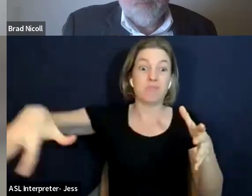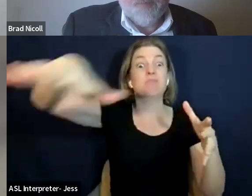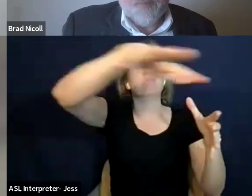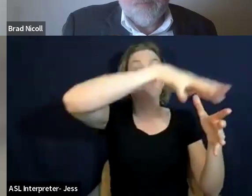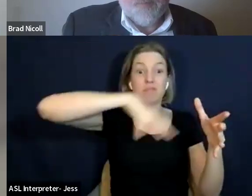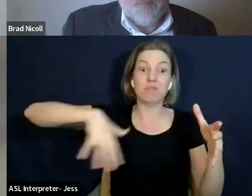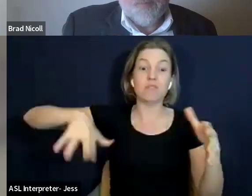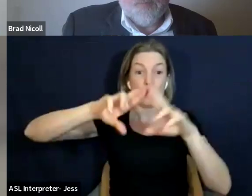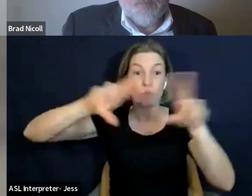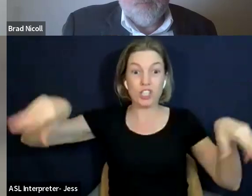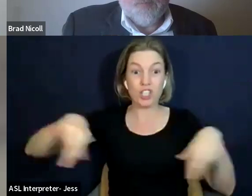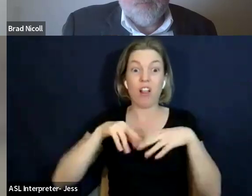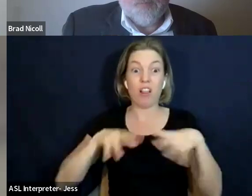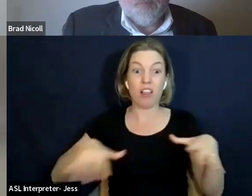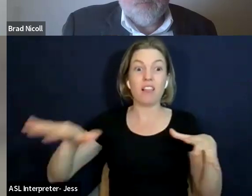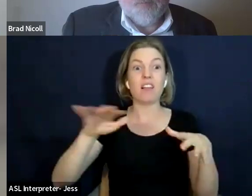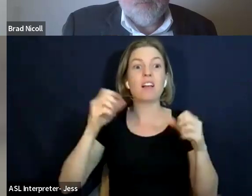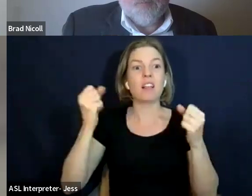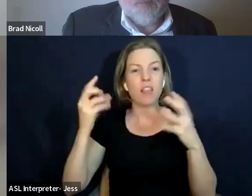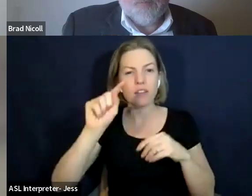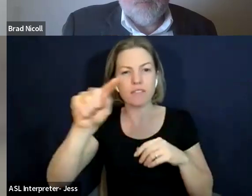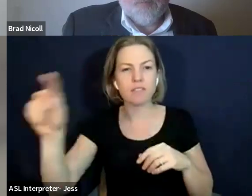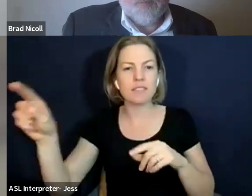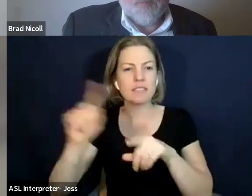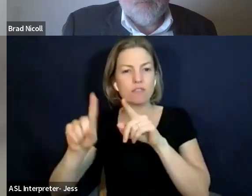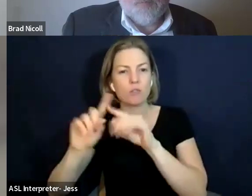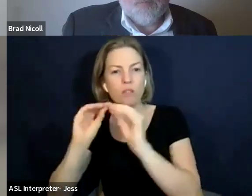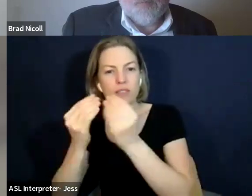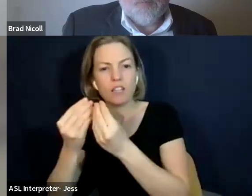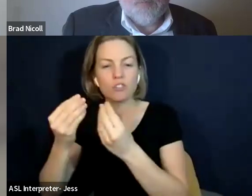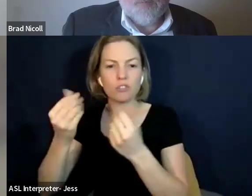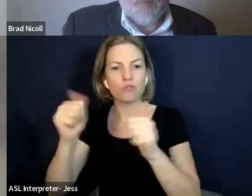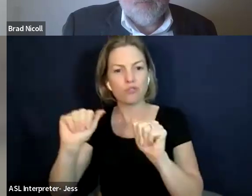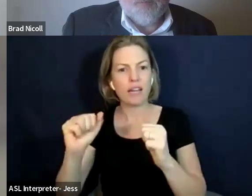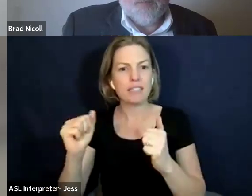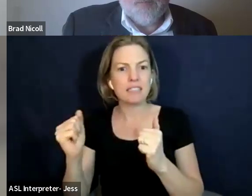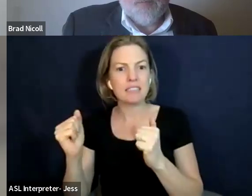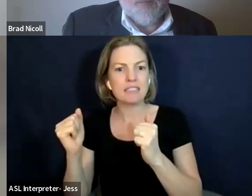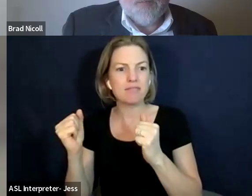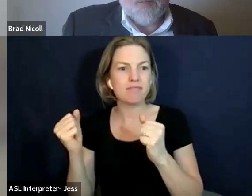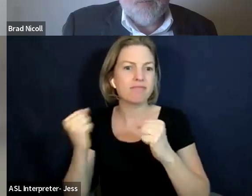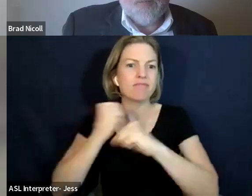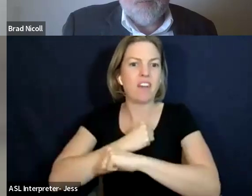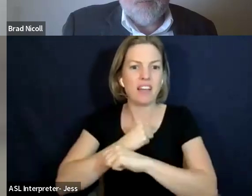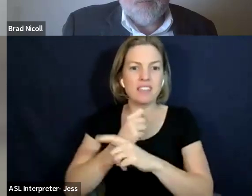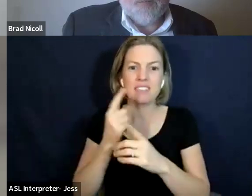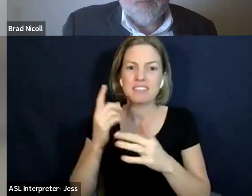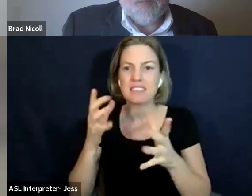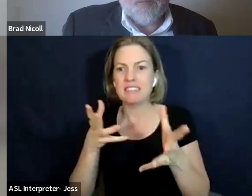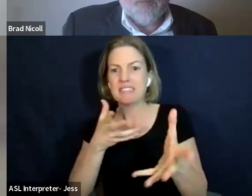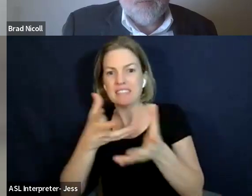in place with, Amelia Earhart Dam, raising that, and other things to kind of help combat, the sea level rise.